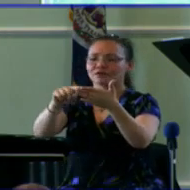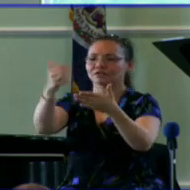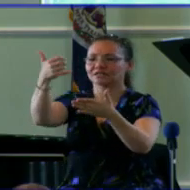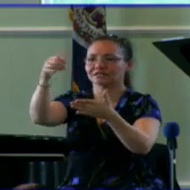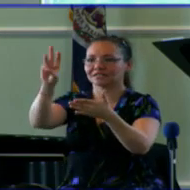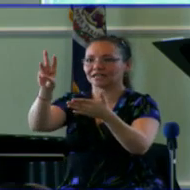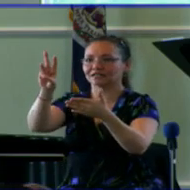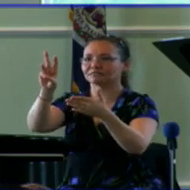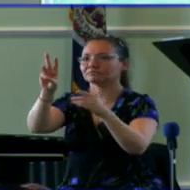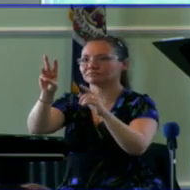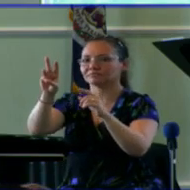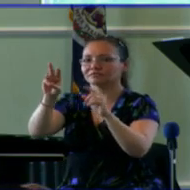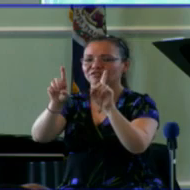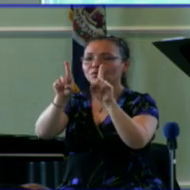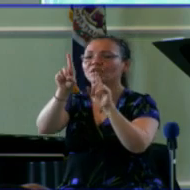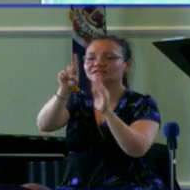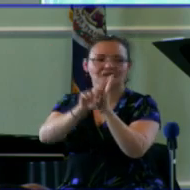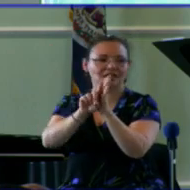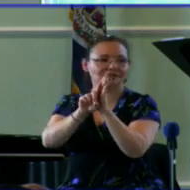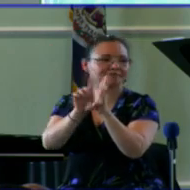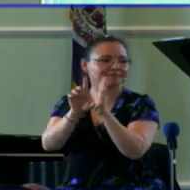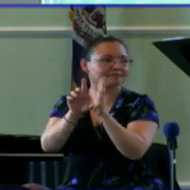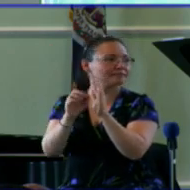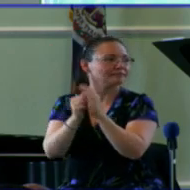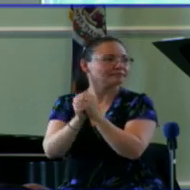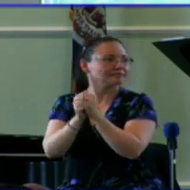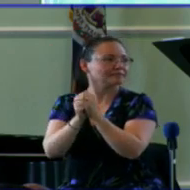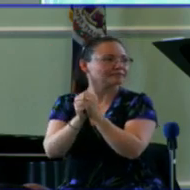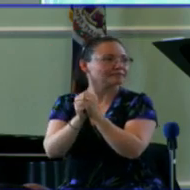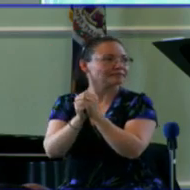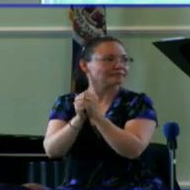That's easy to remember, amen? 2 Timothy